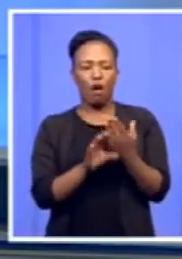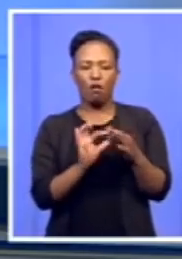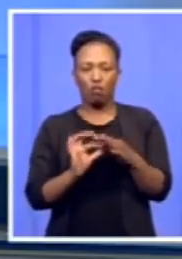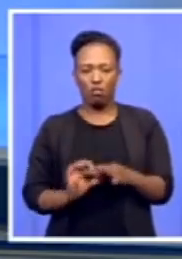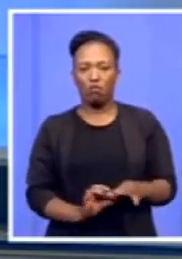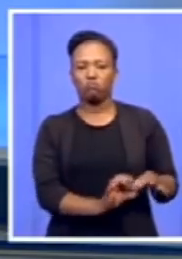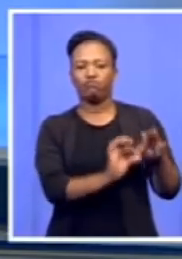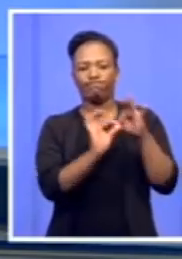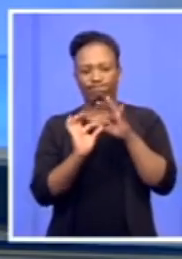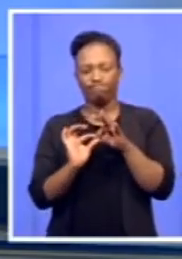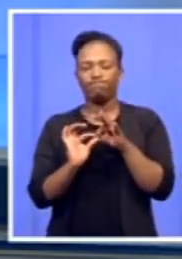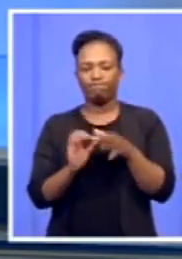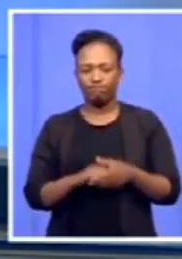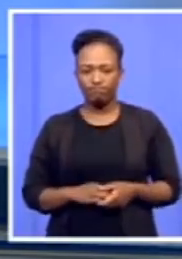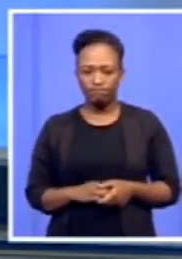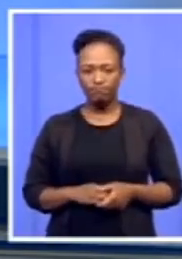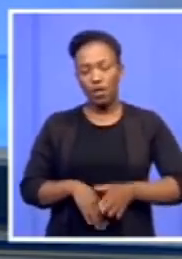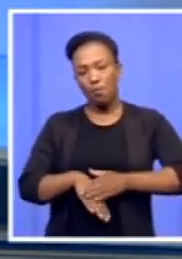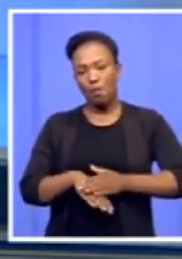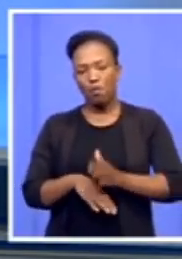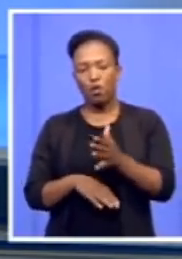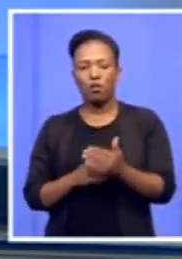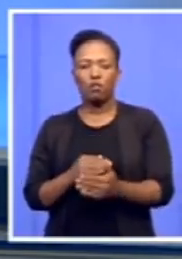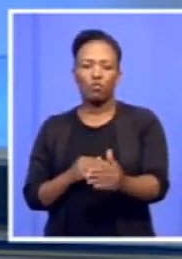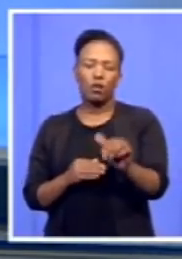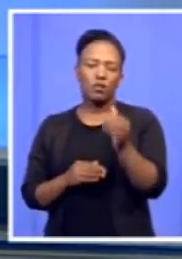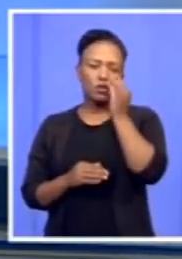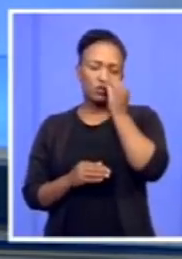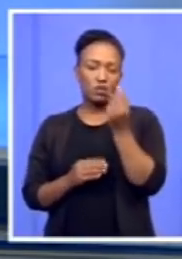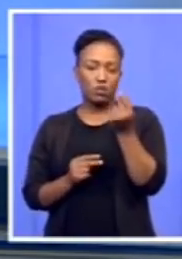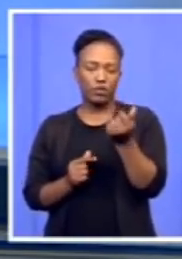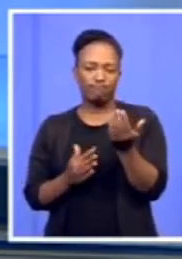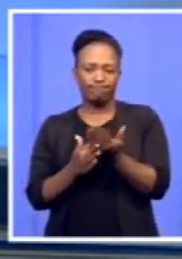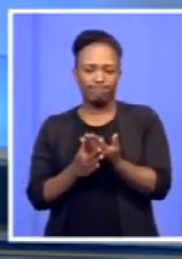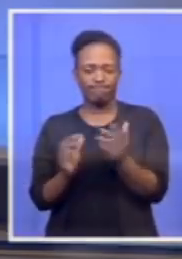All right, we will have much more on this and other news stories. We're going to take a quick break. More news next. Stay with us.